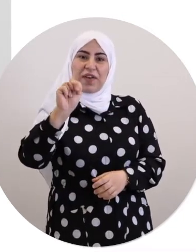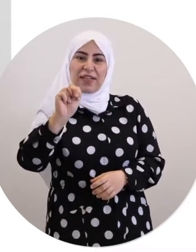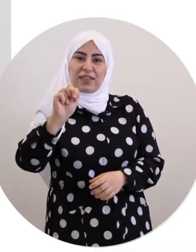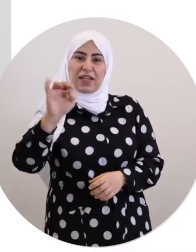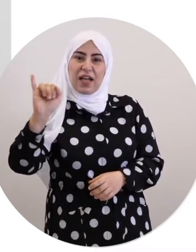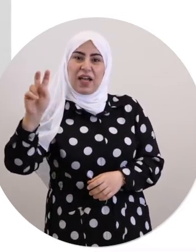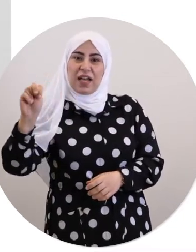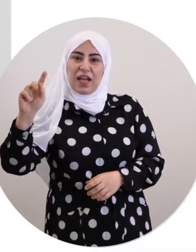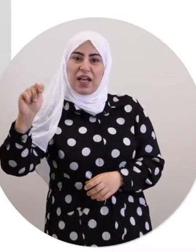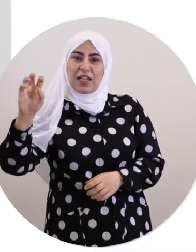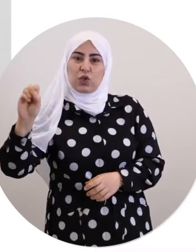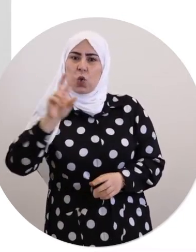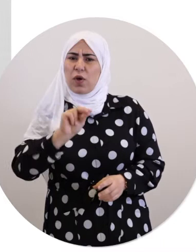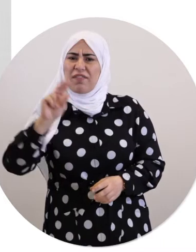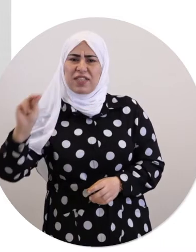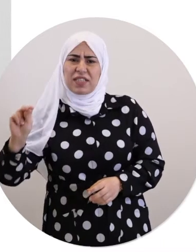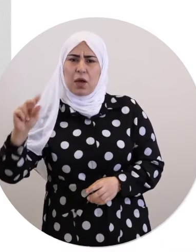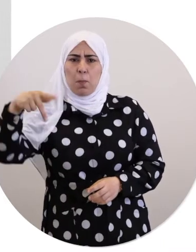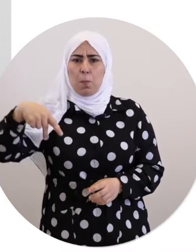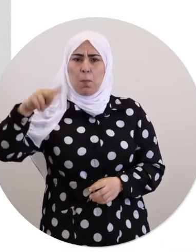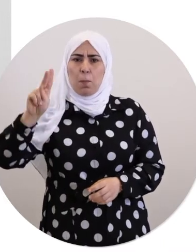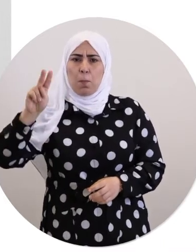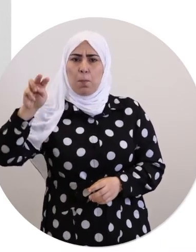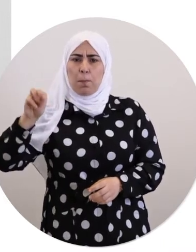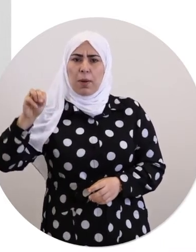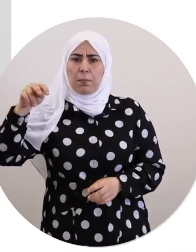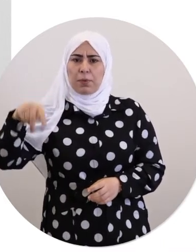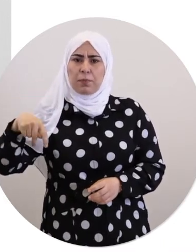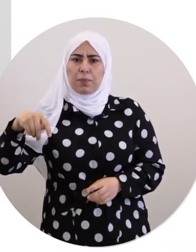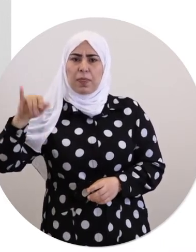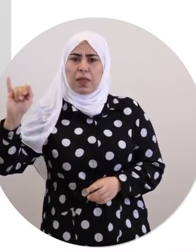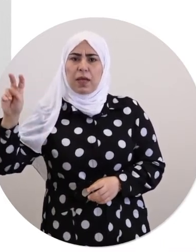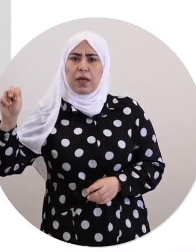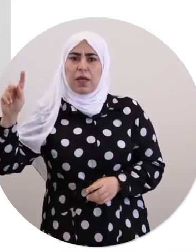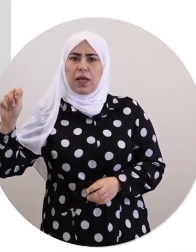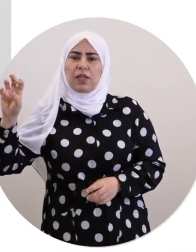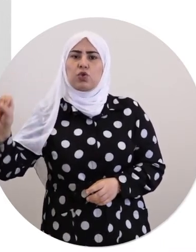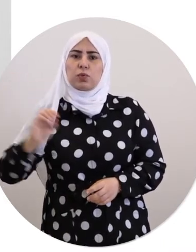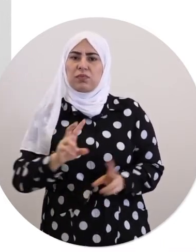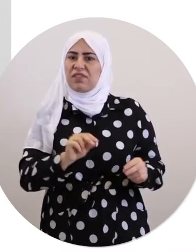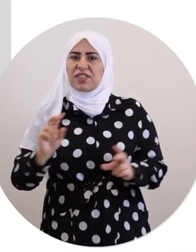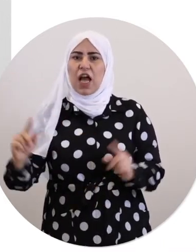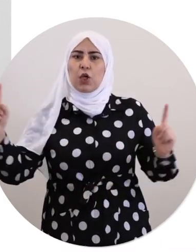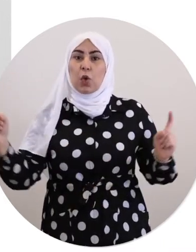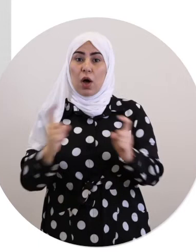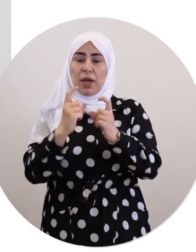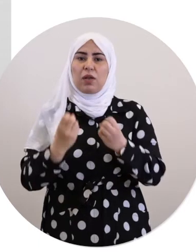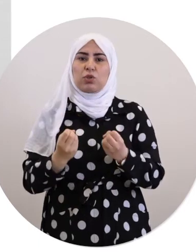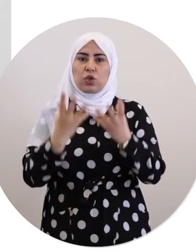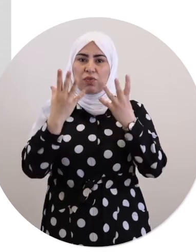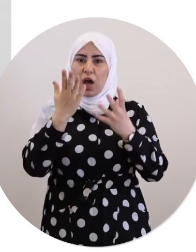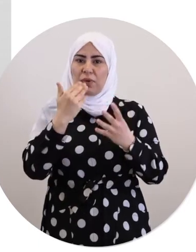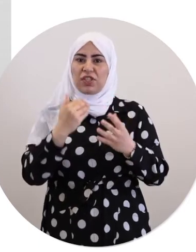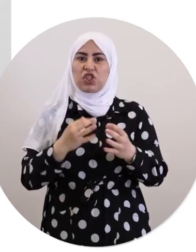to bump into. Sami had scarcely left when he ran into his friend. And here scarcely is our adverb, so